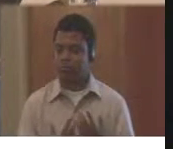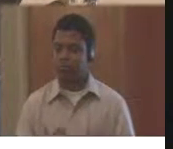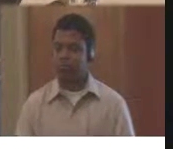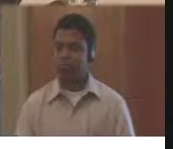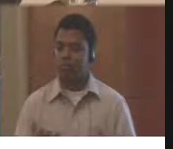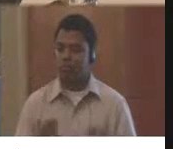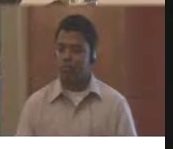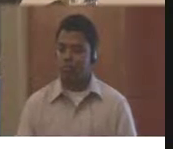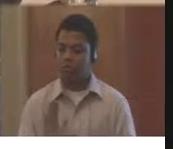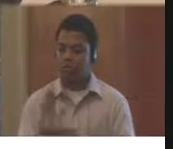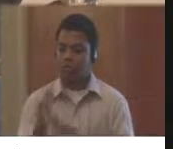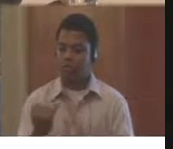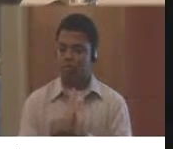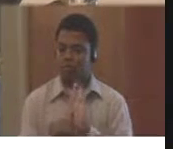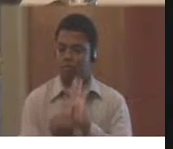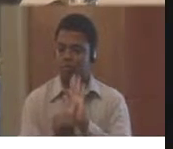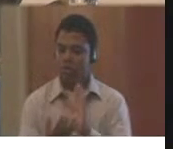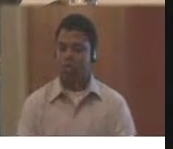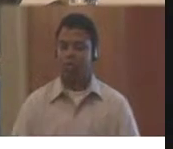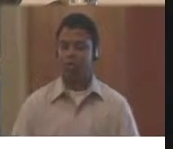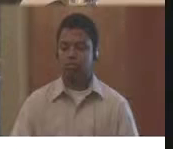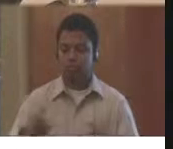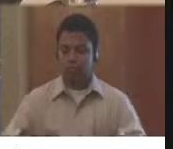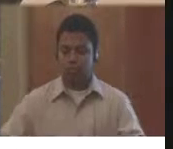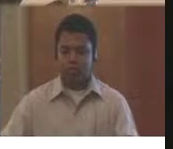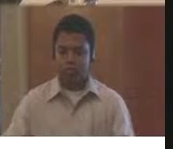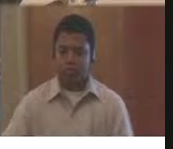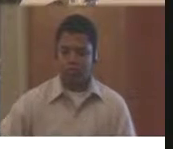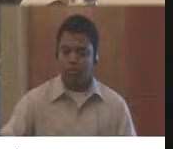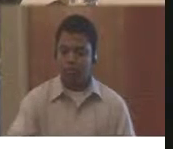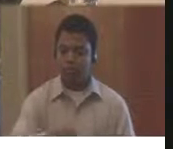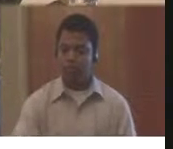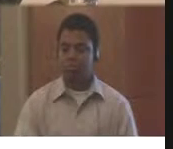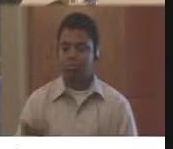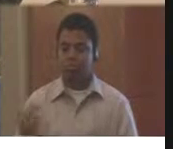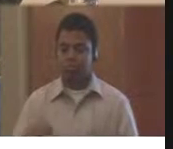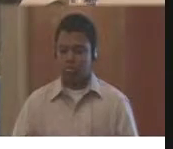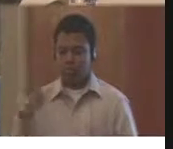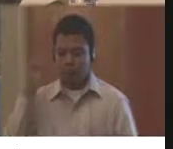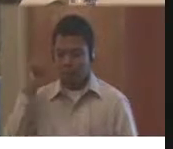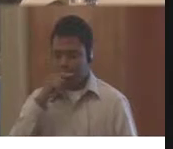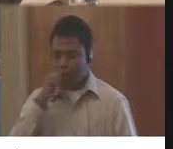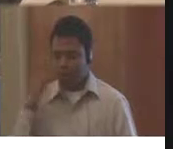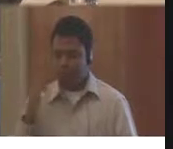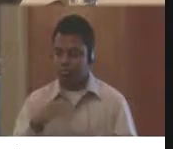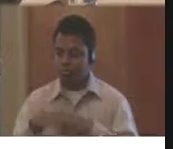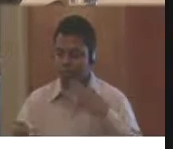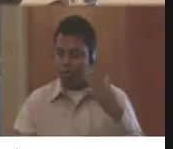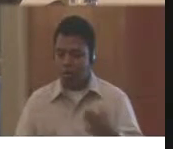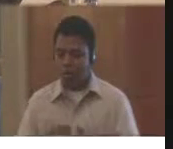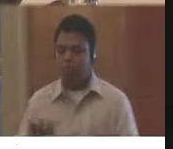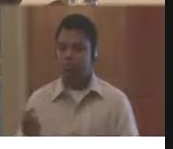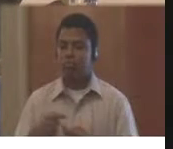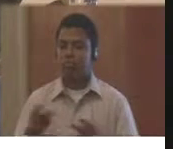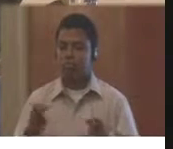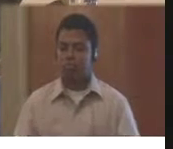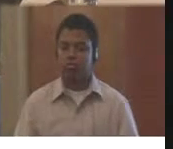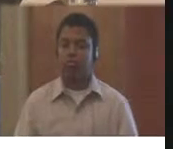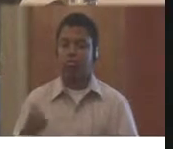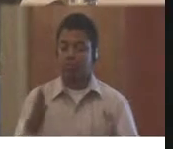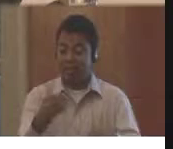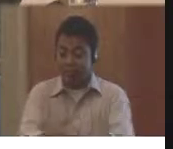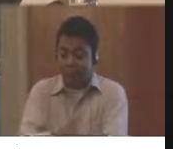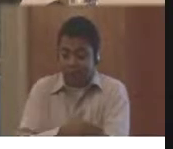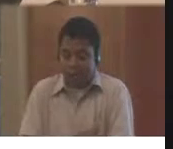conditions regarding culture, gender, and specific needs. The establishment of a scientific academic mechanism is wanted to